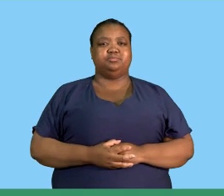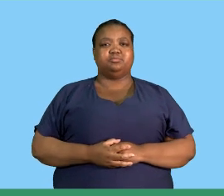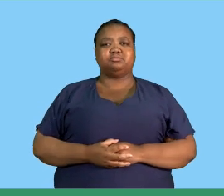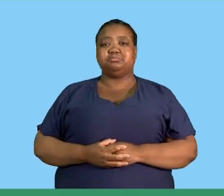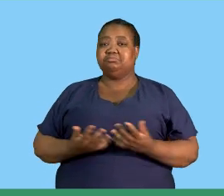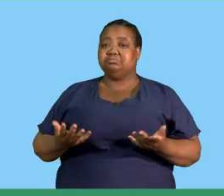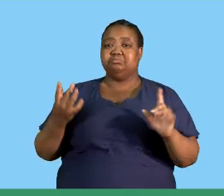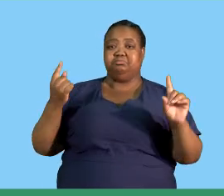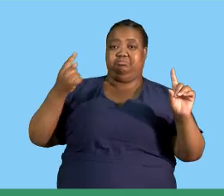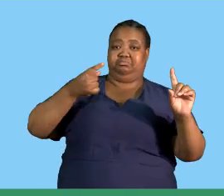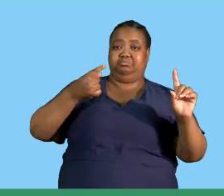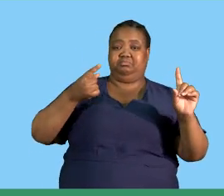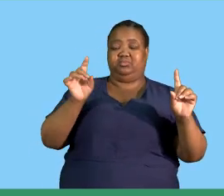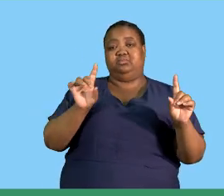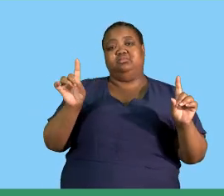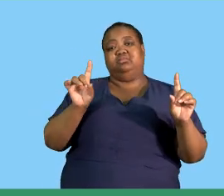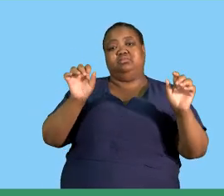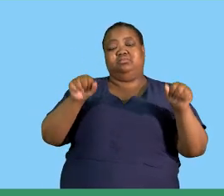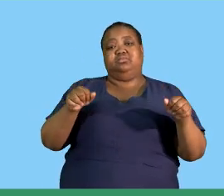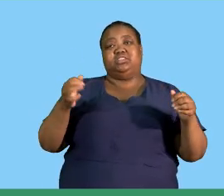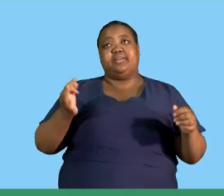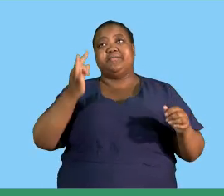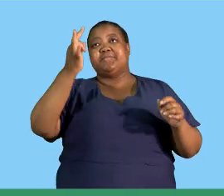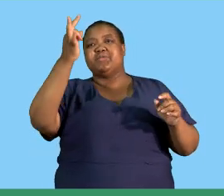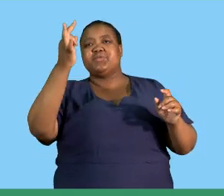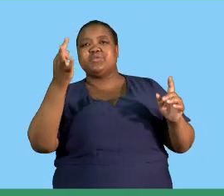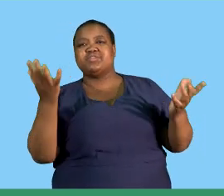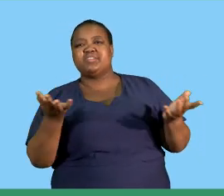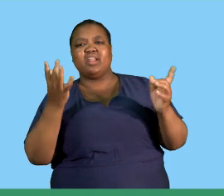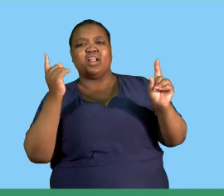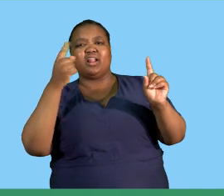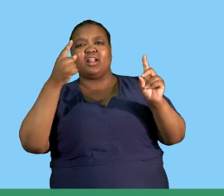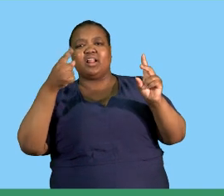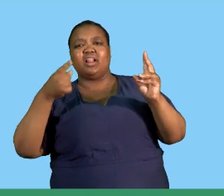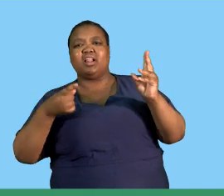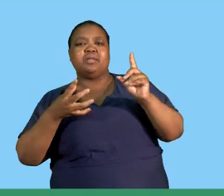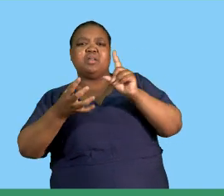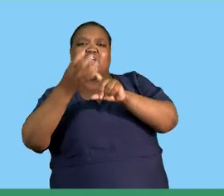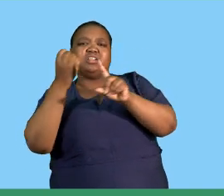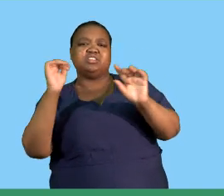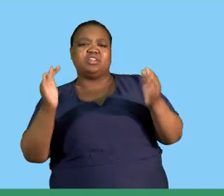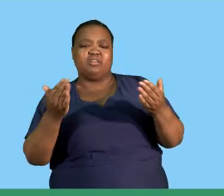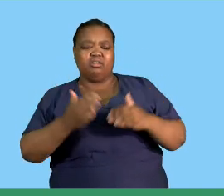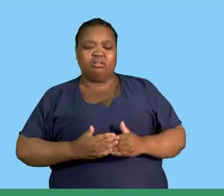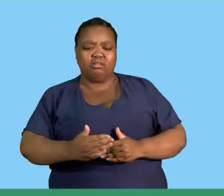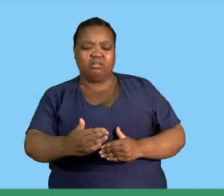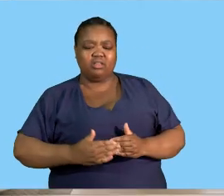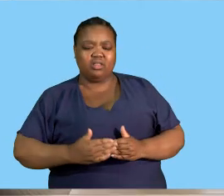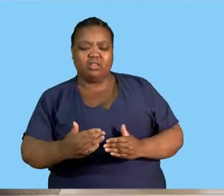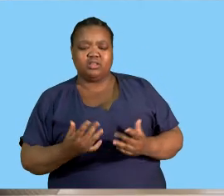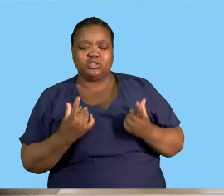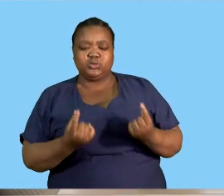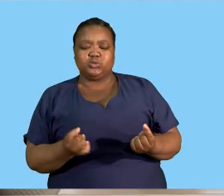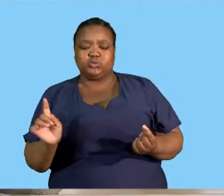the mission is, how are we going to get to this future that we are hoping to achieve? So we need to